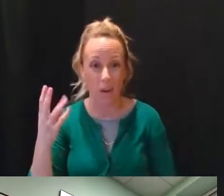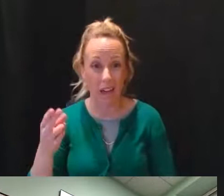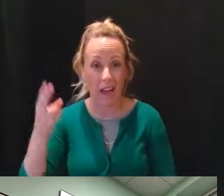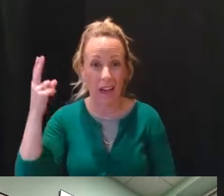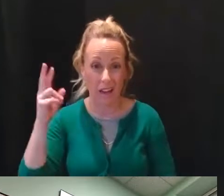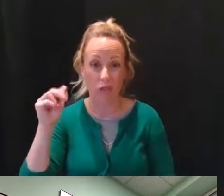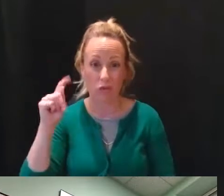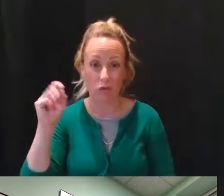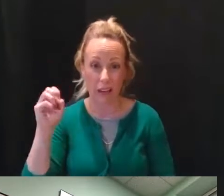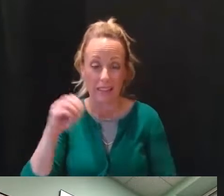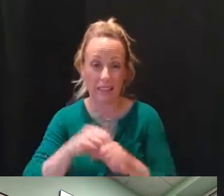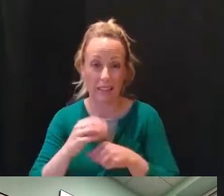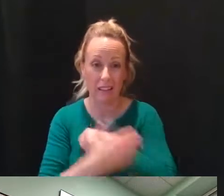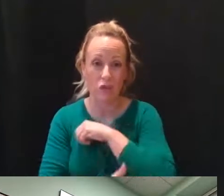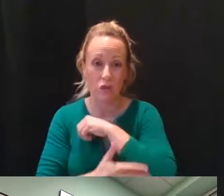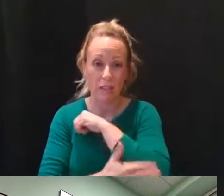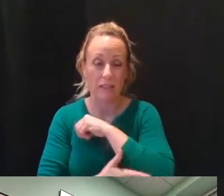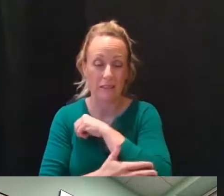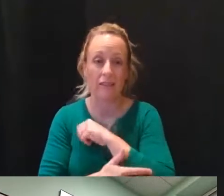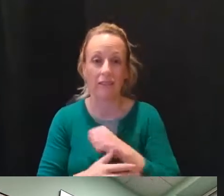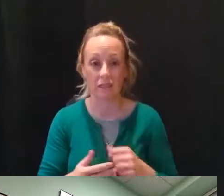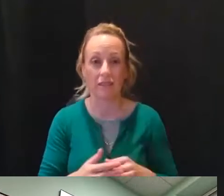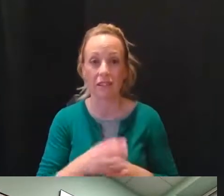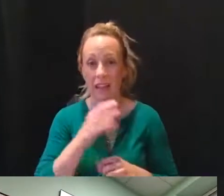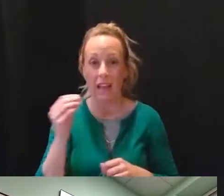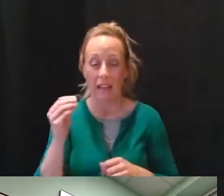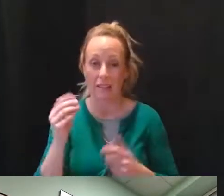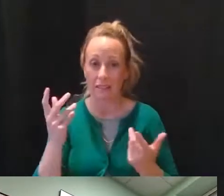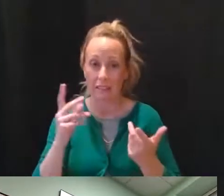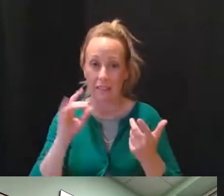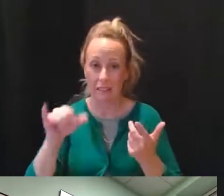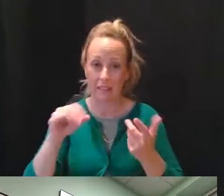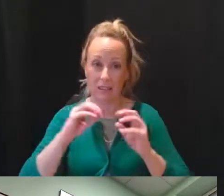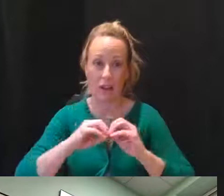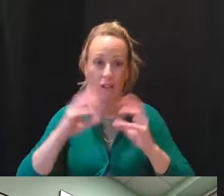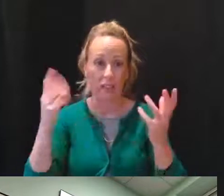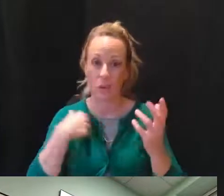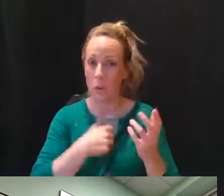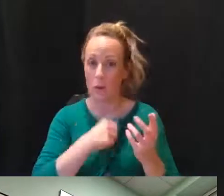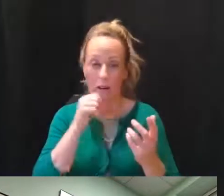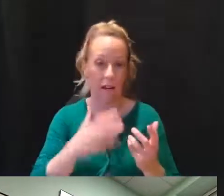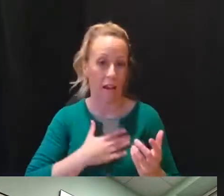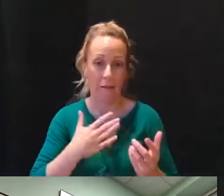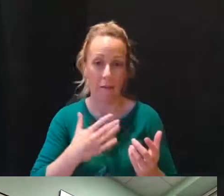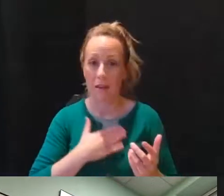country. So it's obvious that we're not happy